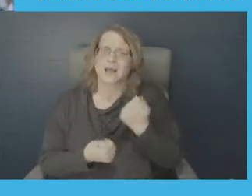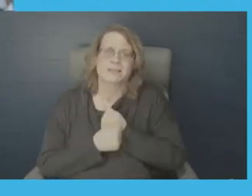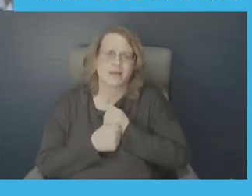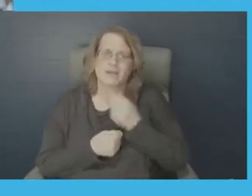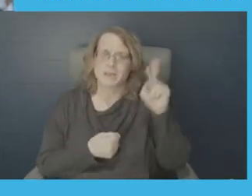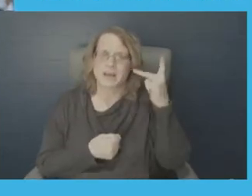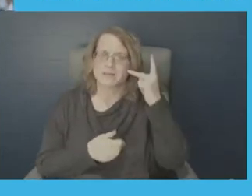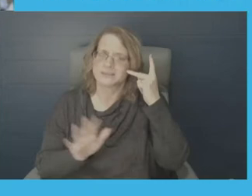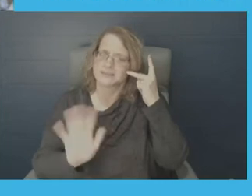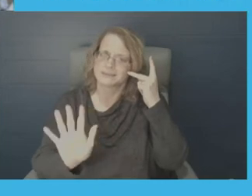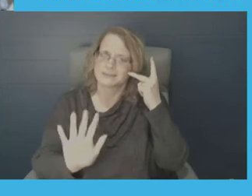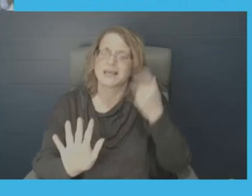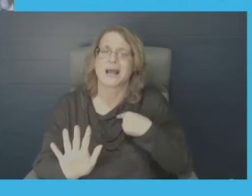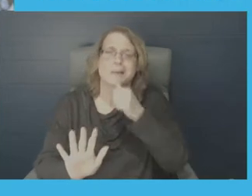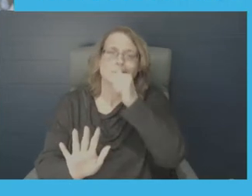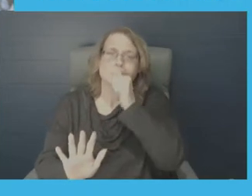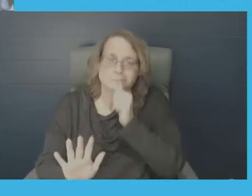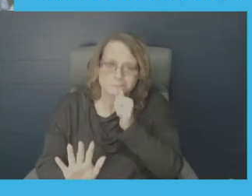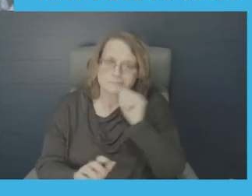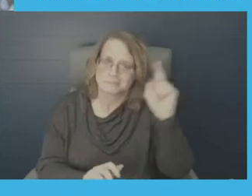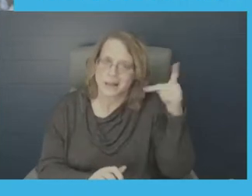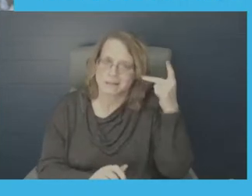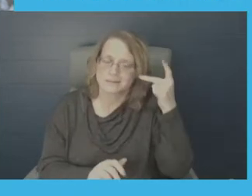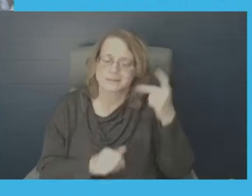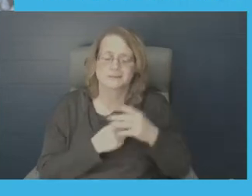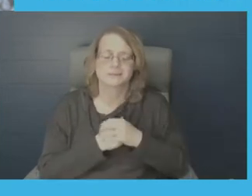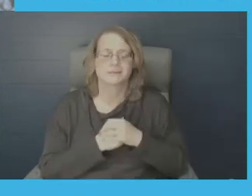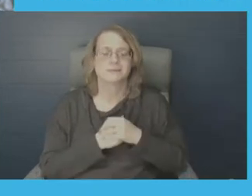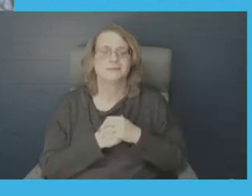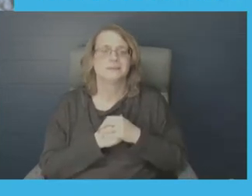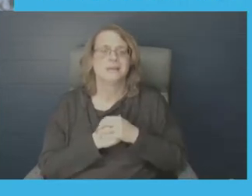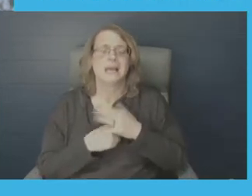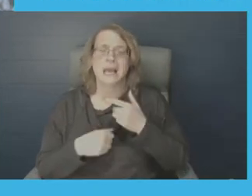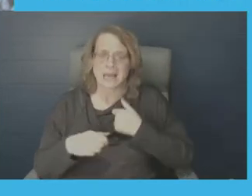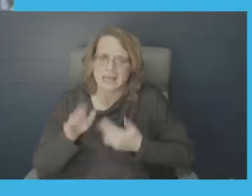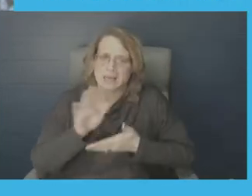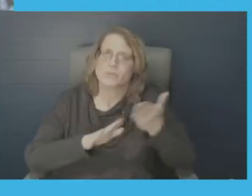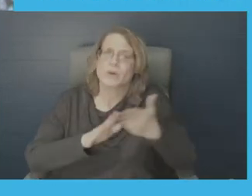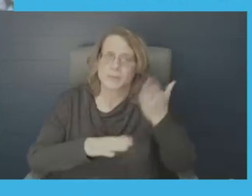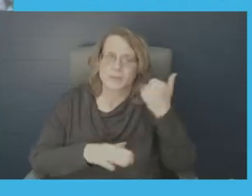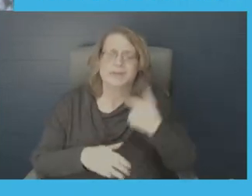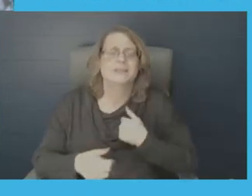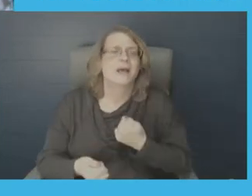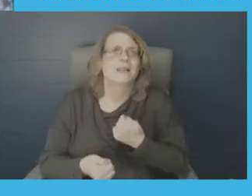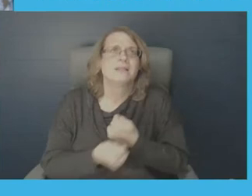I'm running for re-election not because I'm in love with politics. I put up with politics.